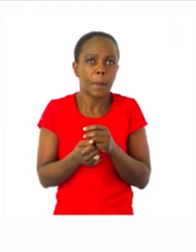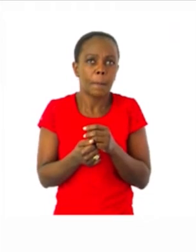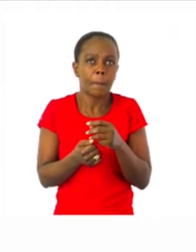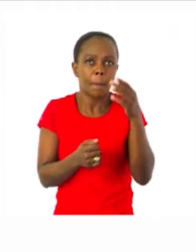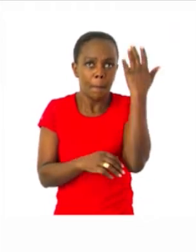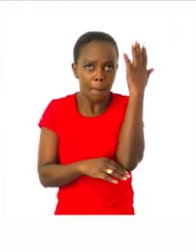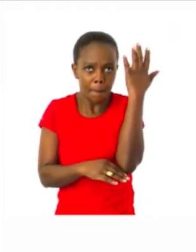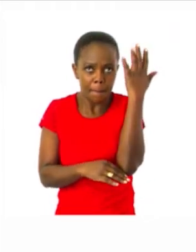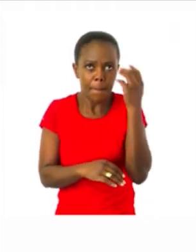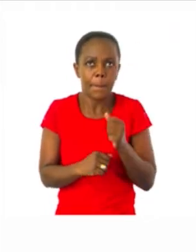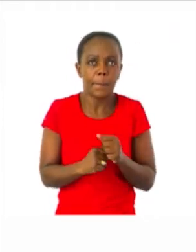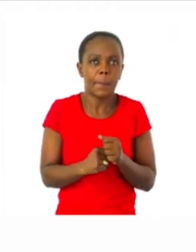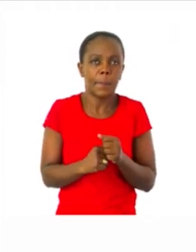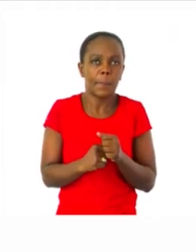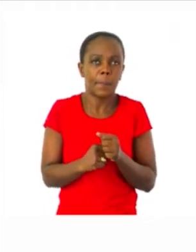that are there.